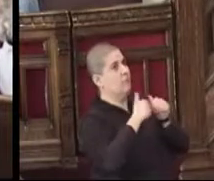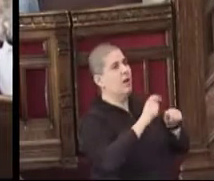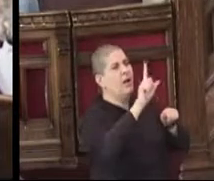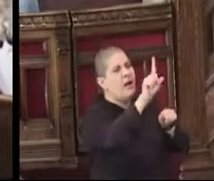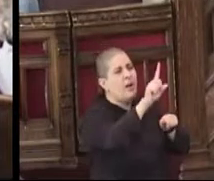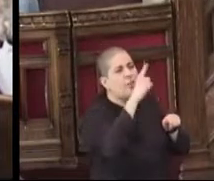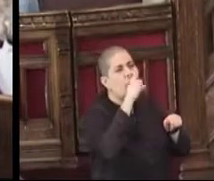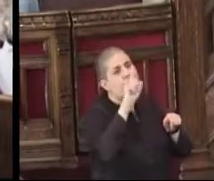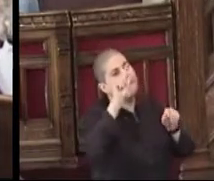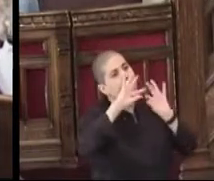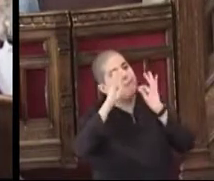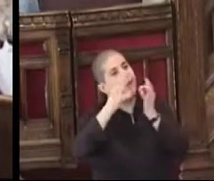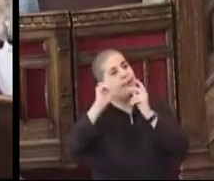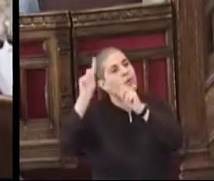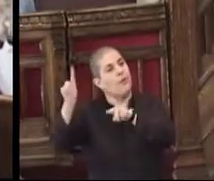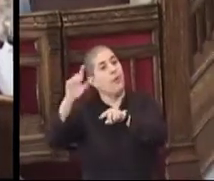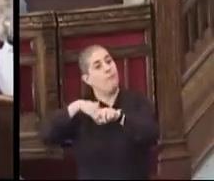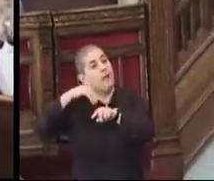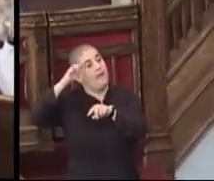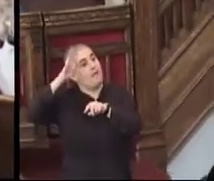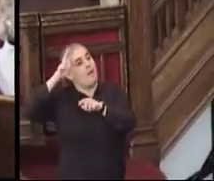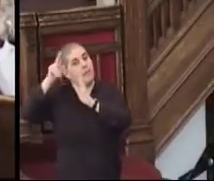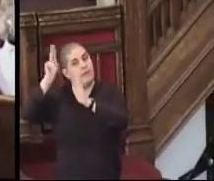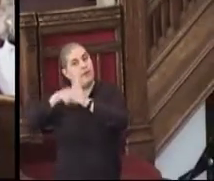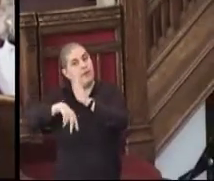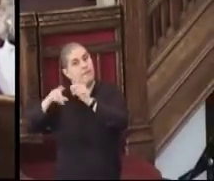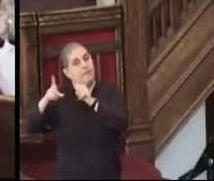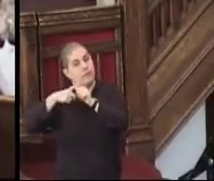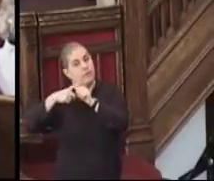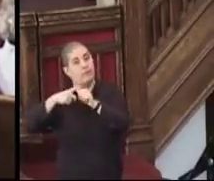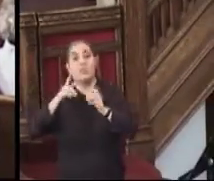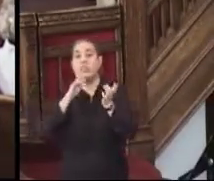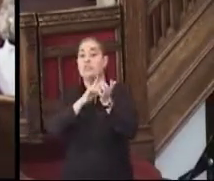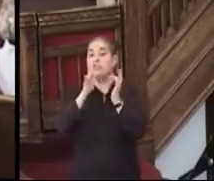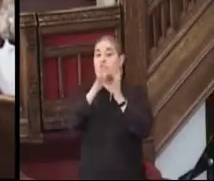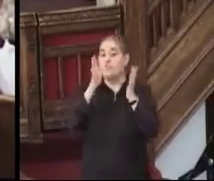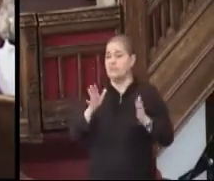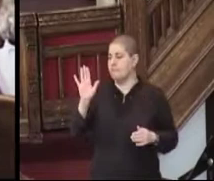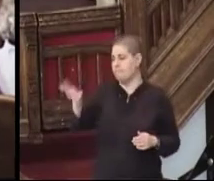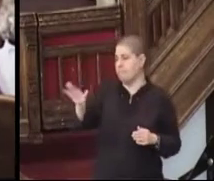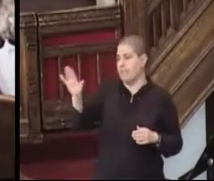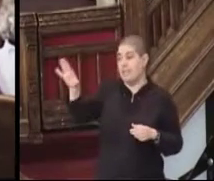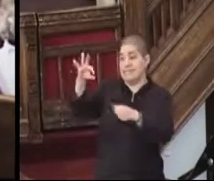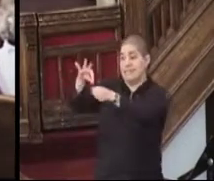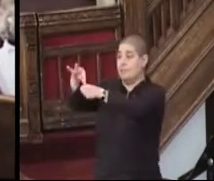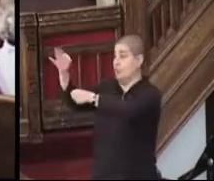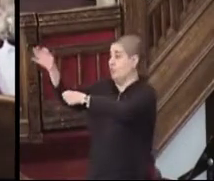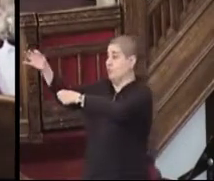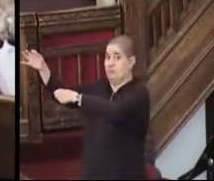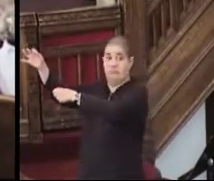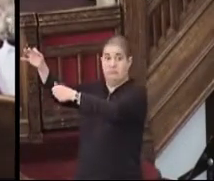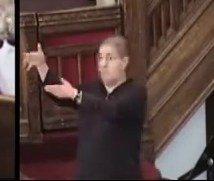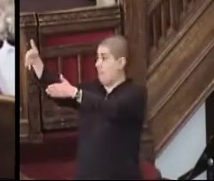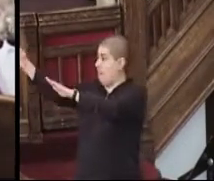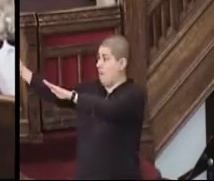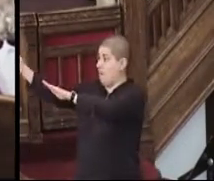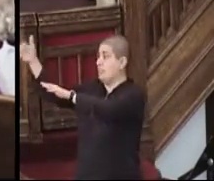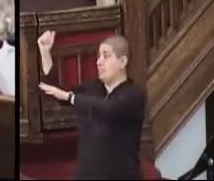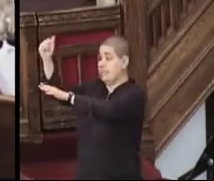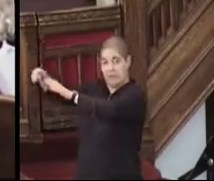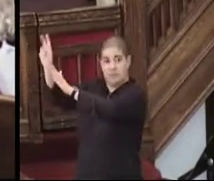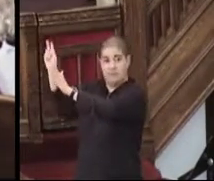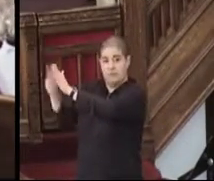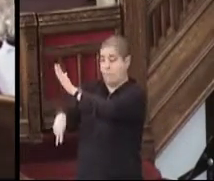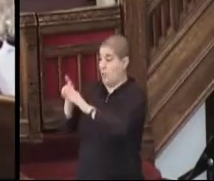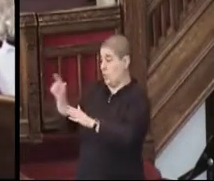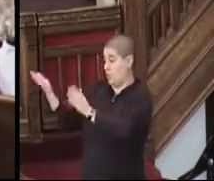home and bury my father." And Jesus said to him, "Let the spiritually dead bury their own dead. Your